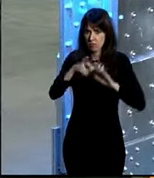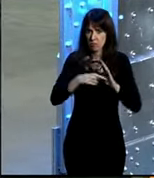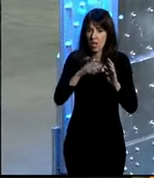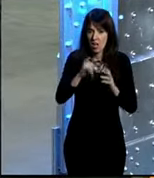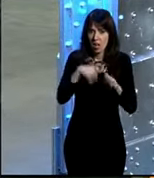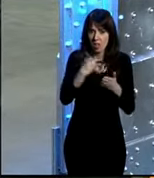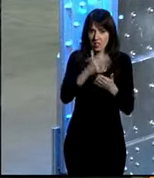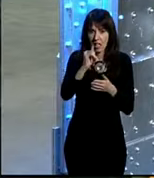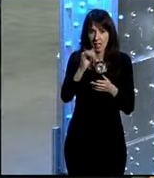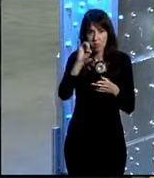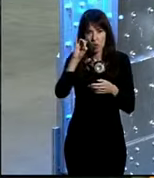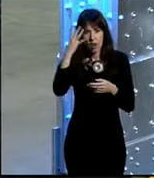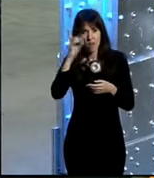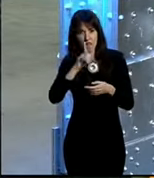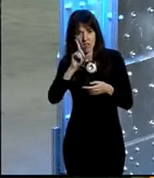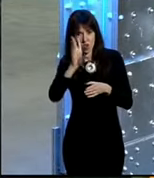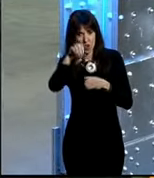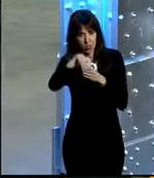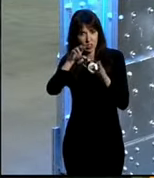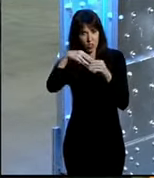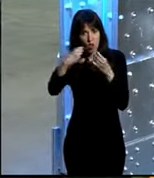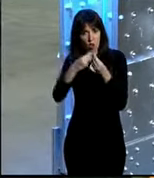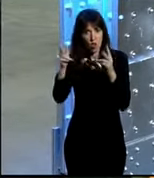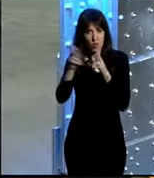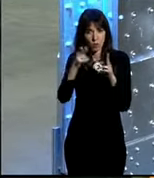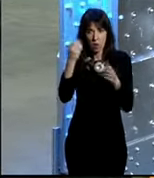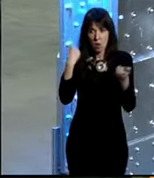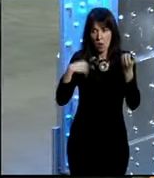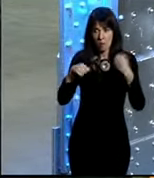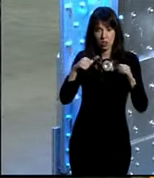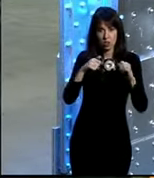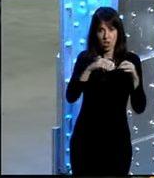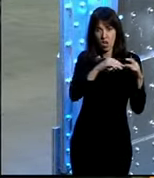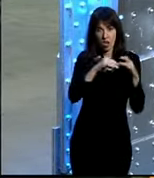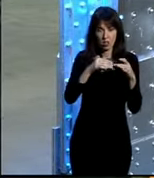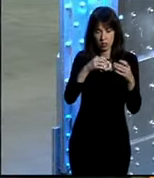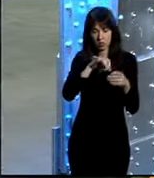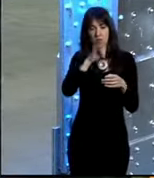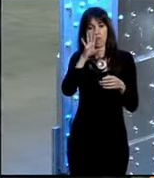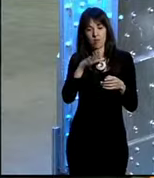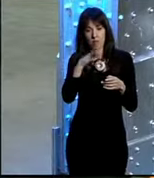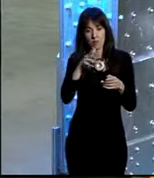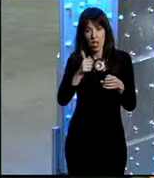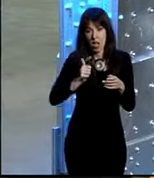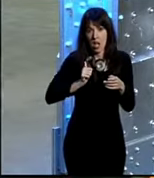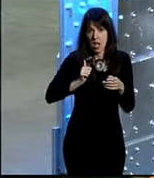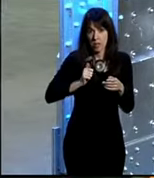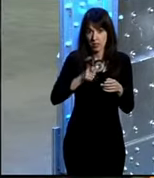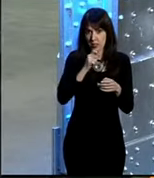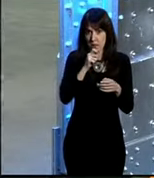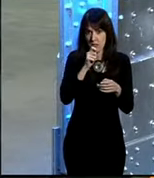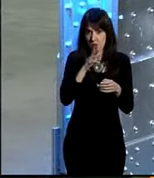snail, the apple snail. And there was also some parts of fiction in the same documentary. So there was fictional